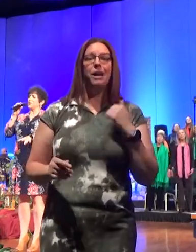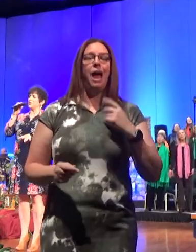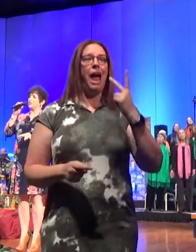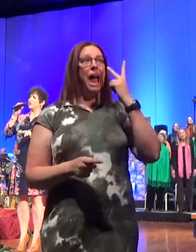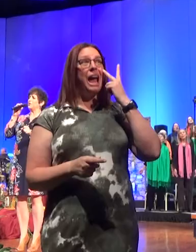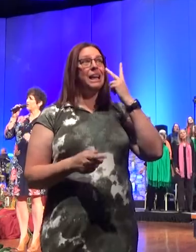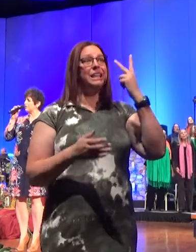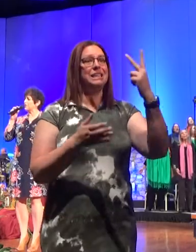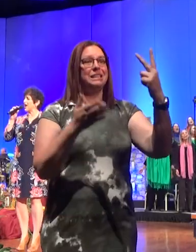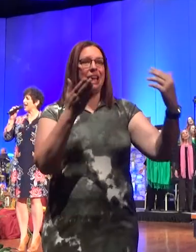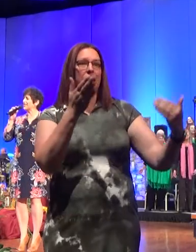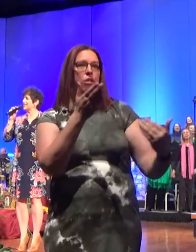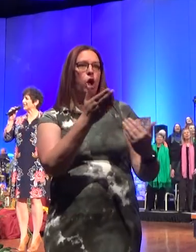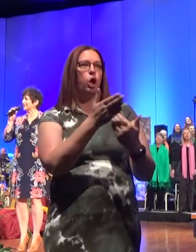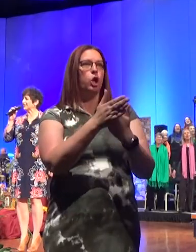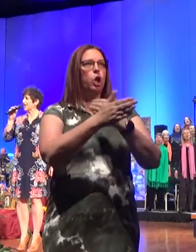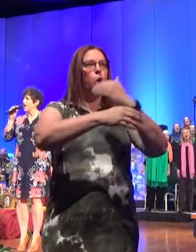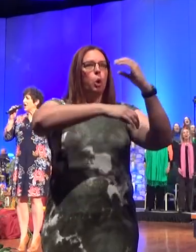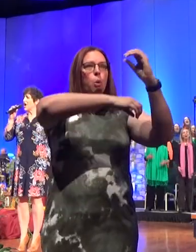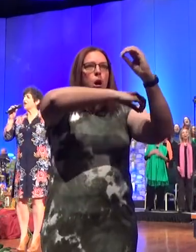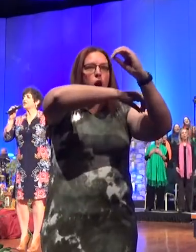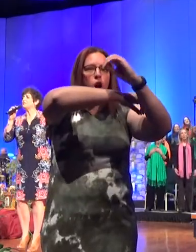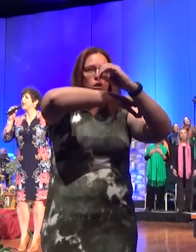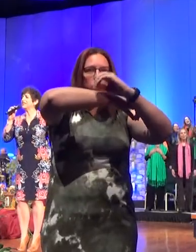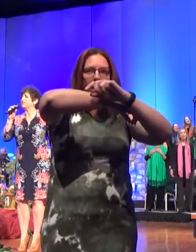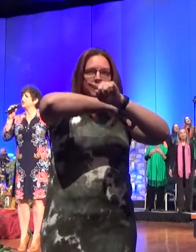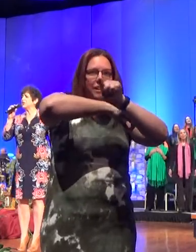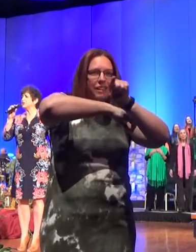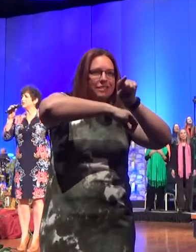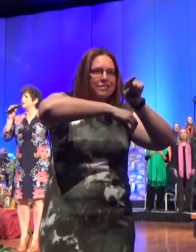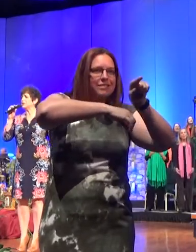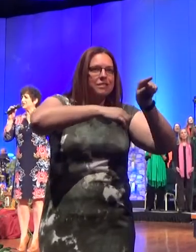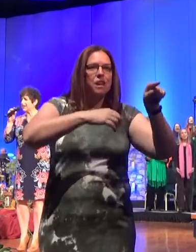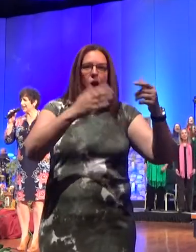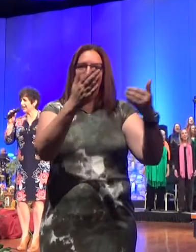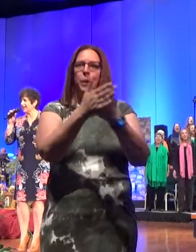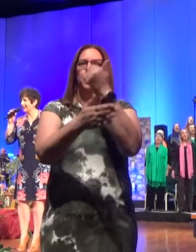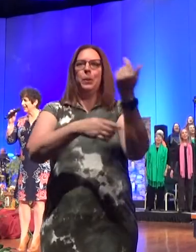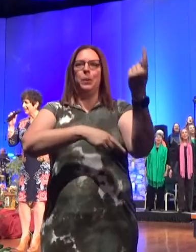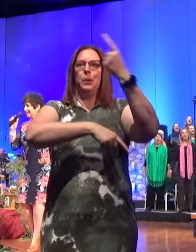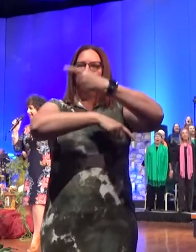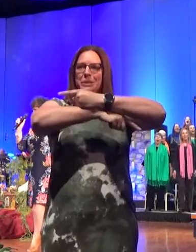new horizon on a brand new day.